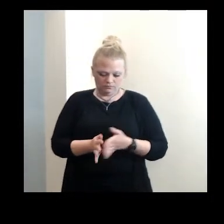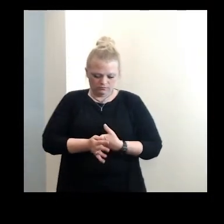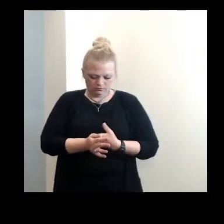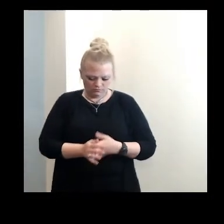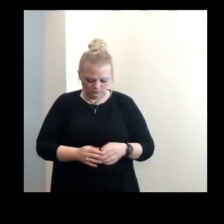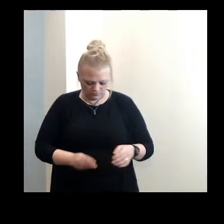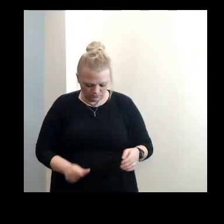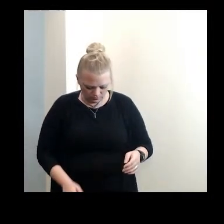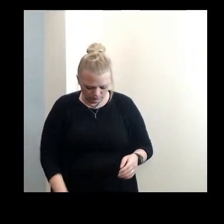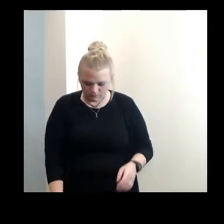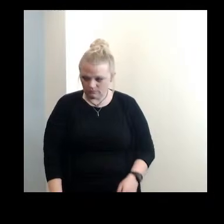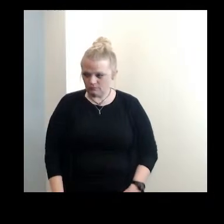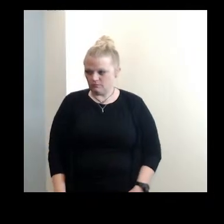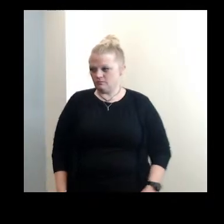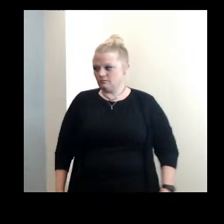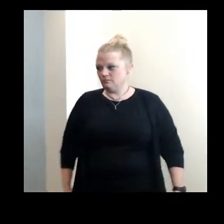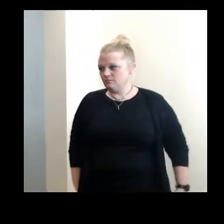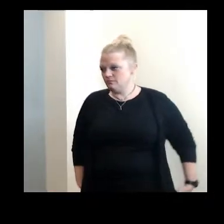Get your